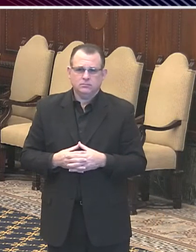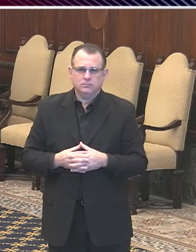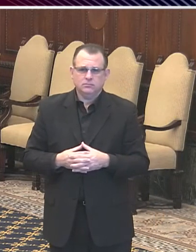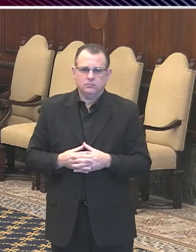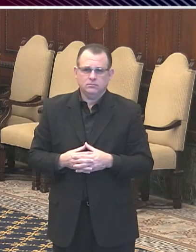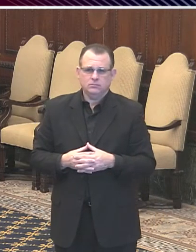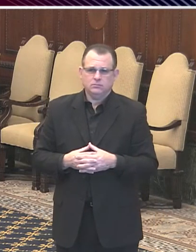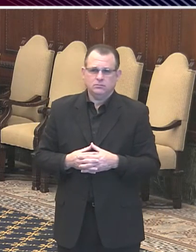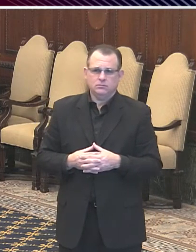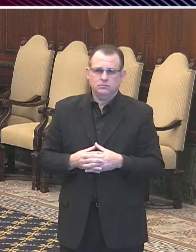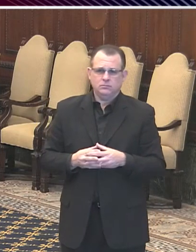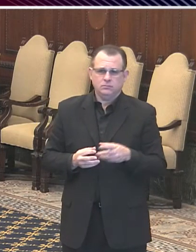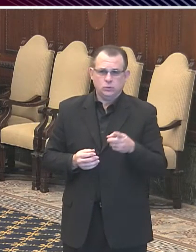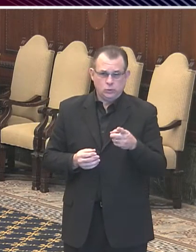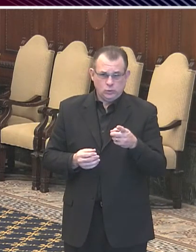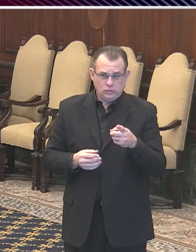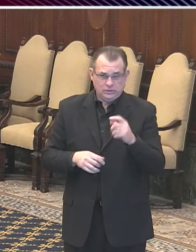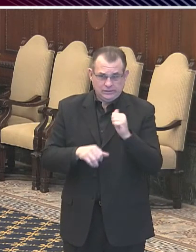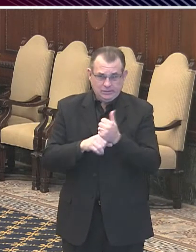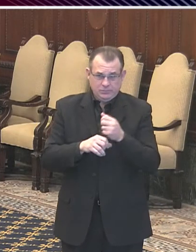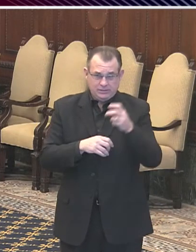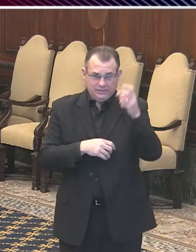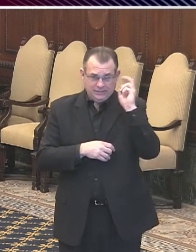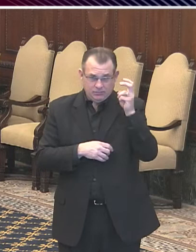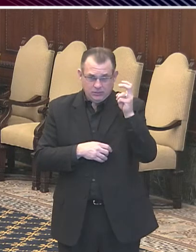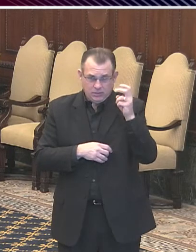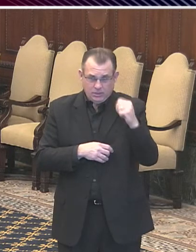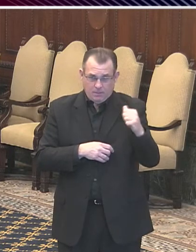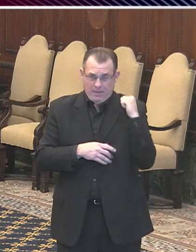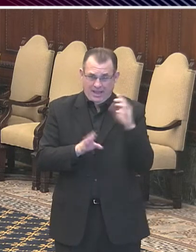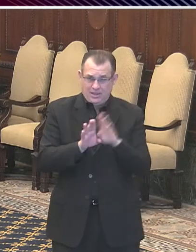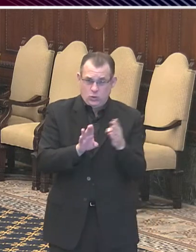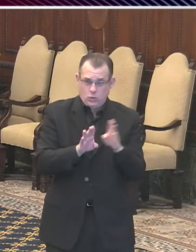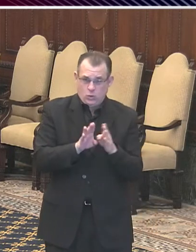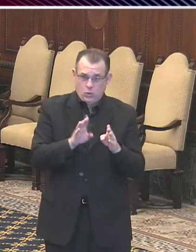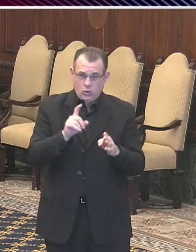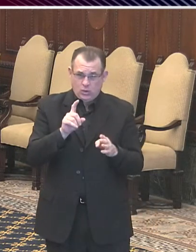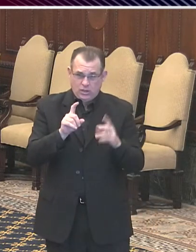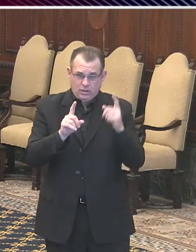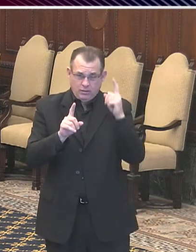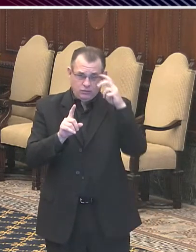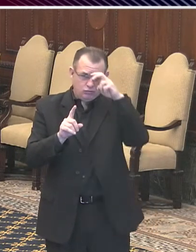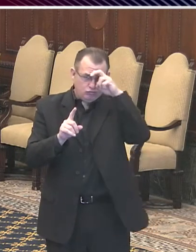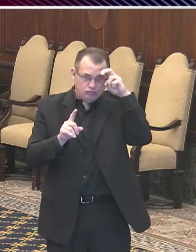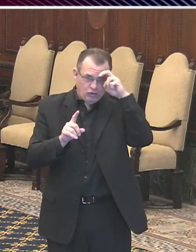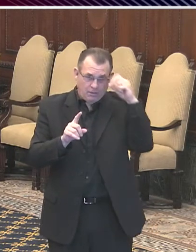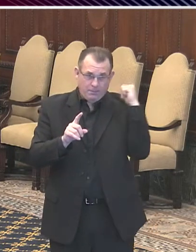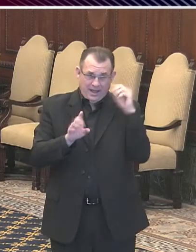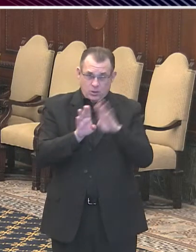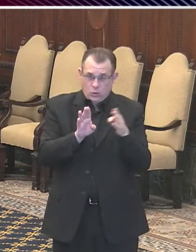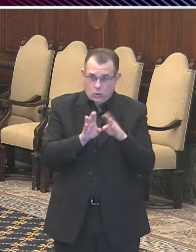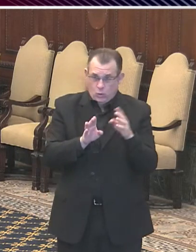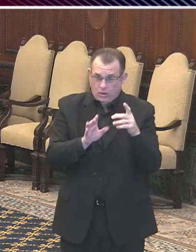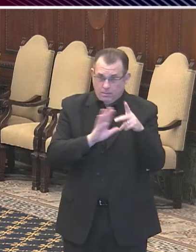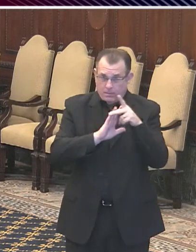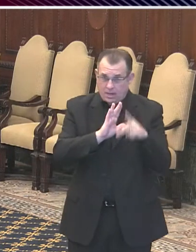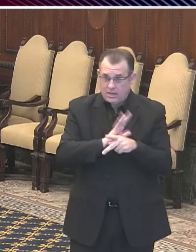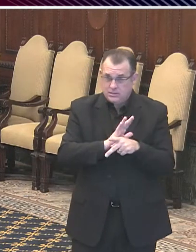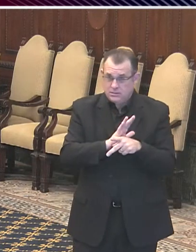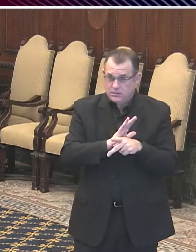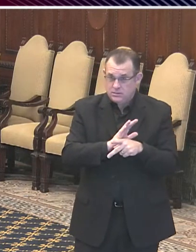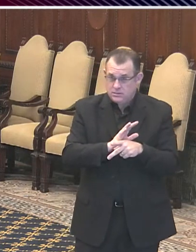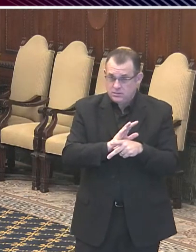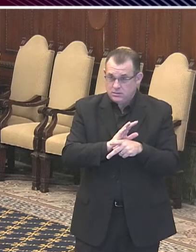SEPTA backdoor and the trolley and backdoor on the bus policy, does it seem to